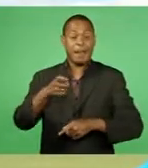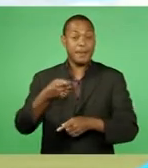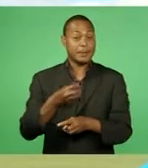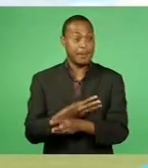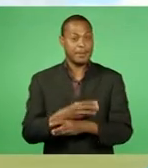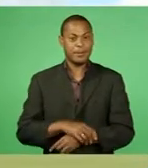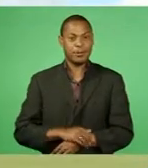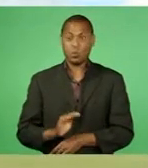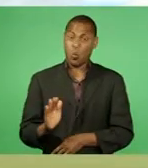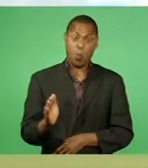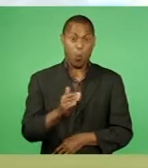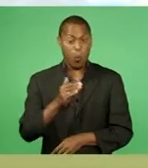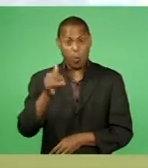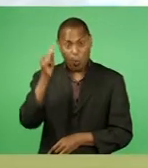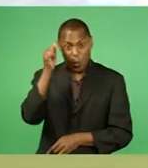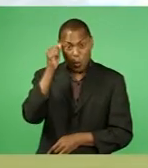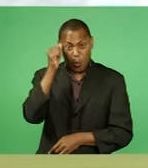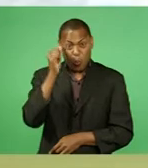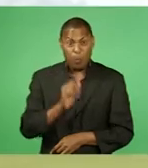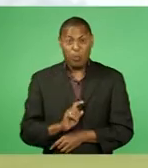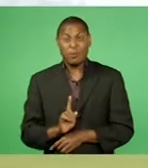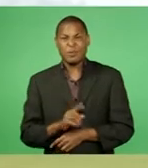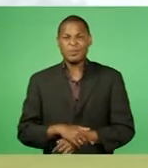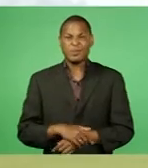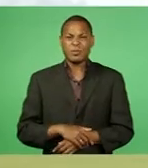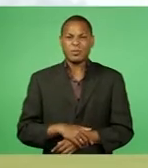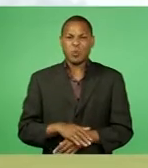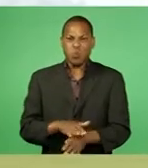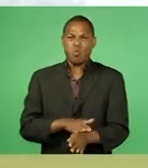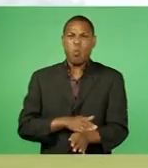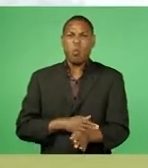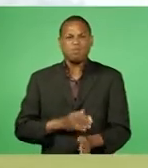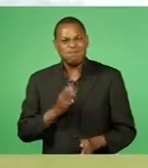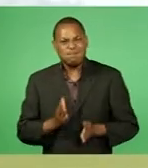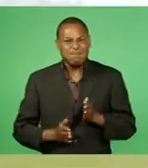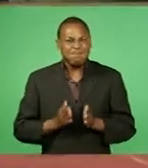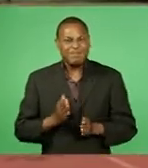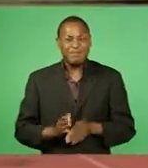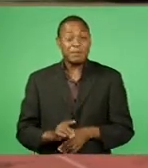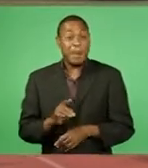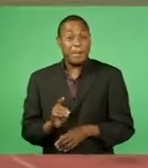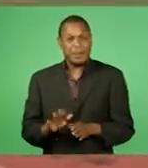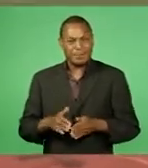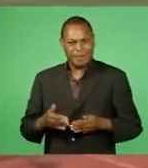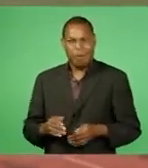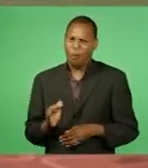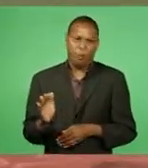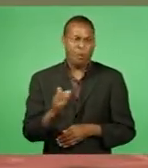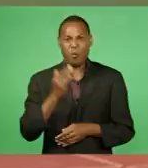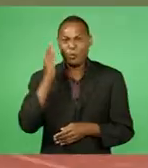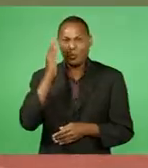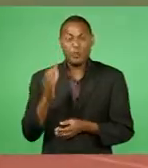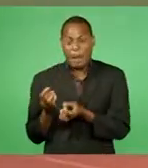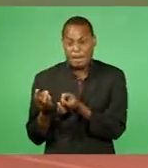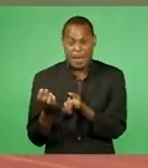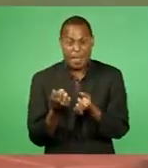Everyone knows that Lomeri is known for the long distance events, but we can't say anything right now. I know all schools are preparing for the